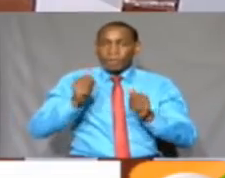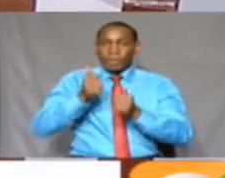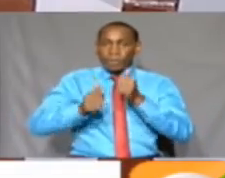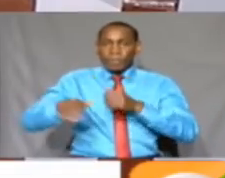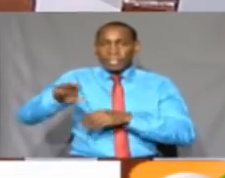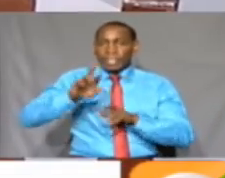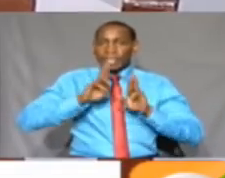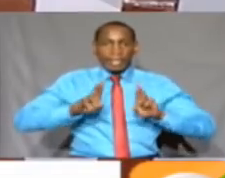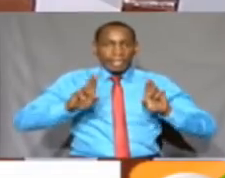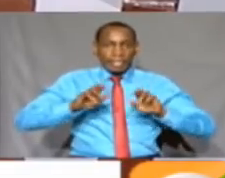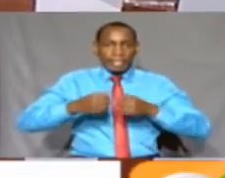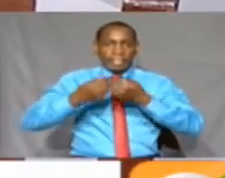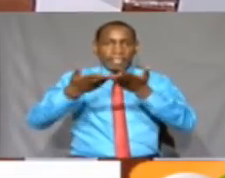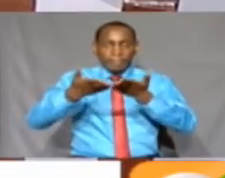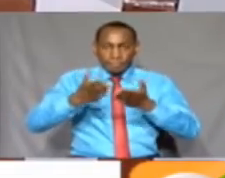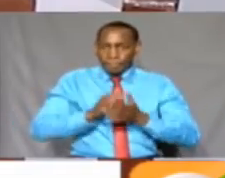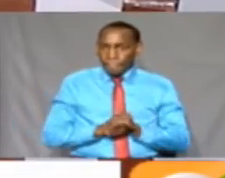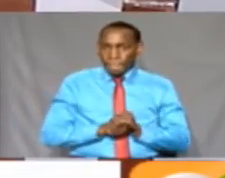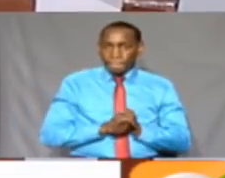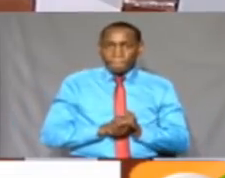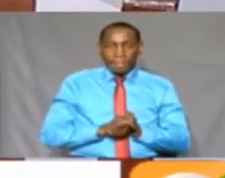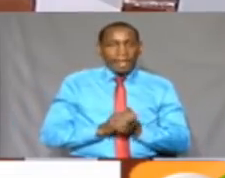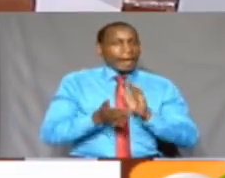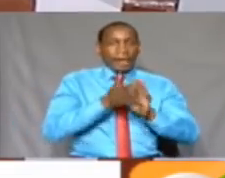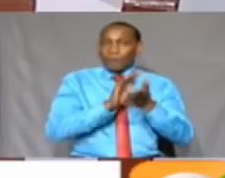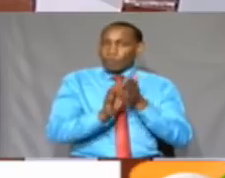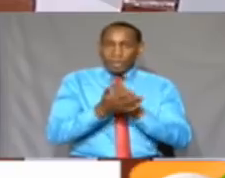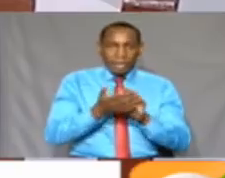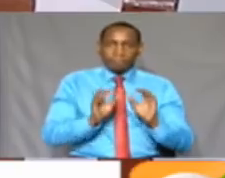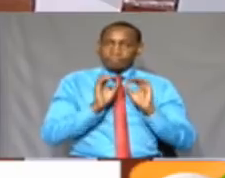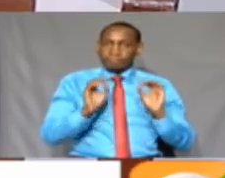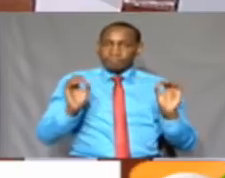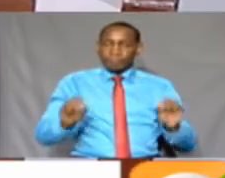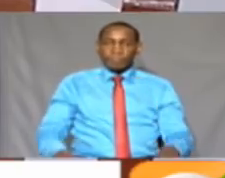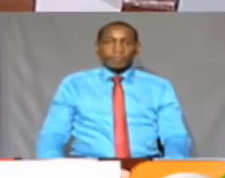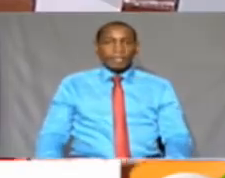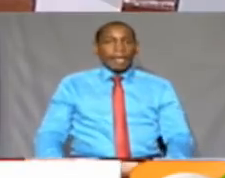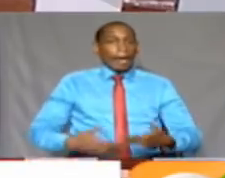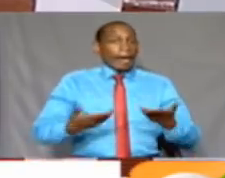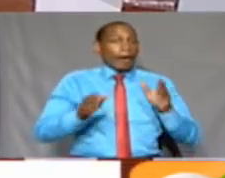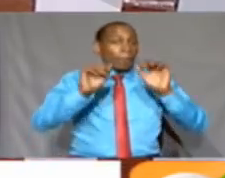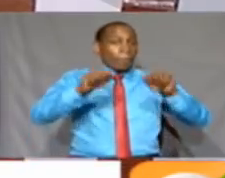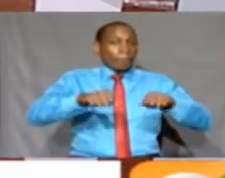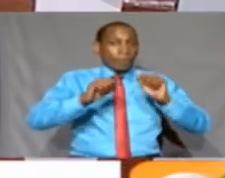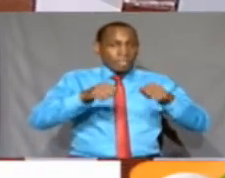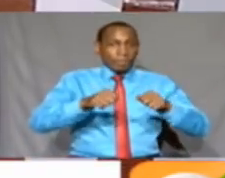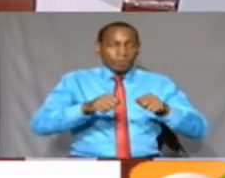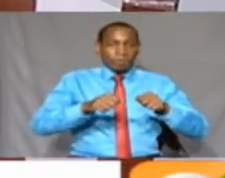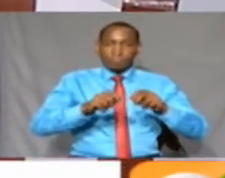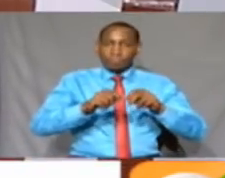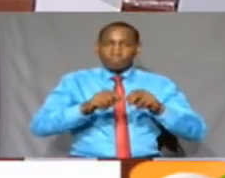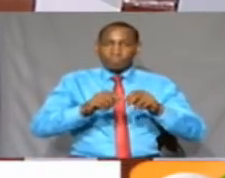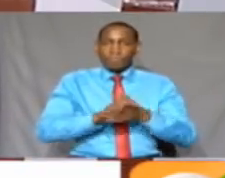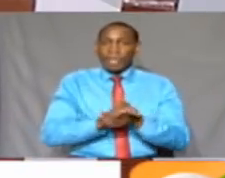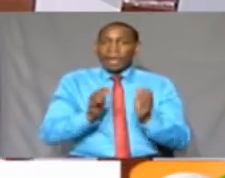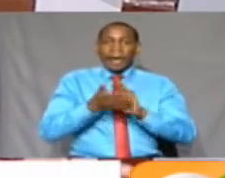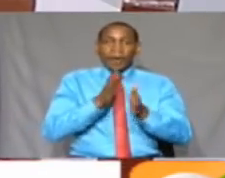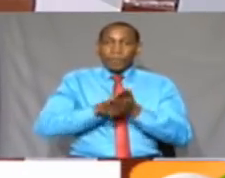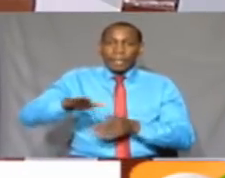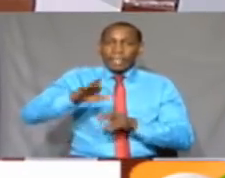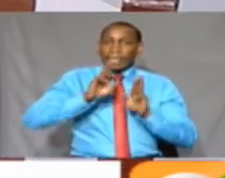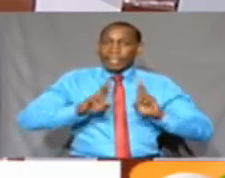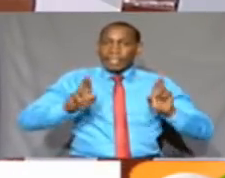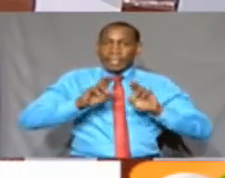constituency is willing to let go of their constituency? Absolutely none. None. Yeah. None. So how will you effect it? No constituency is willing to